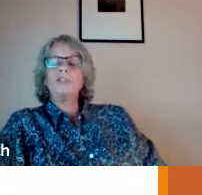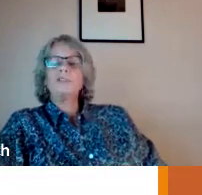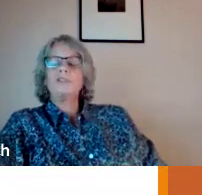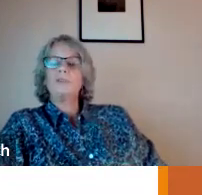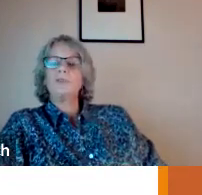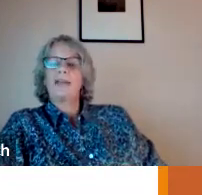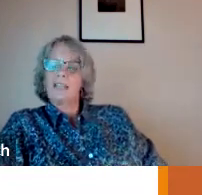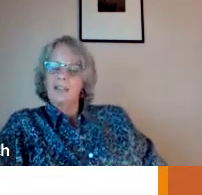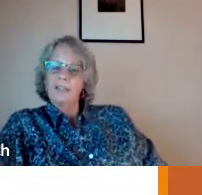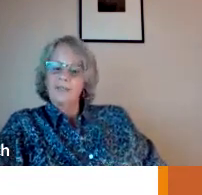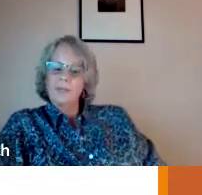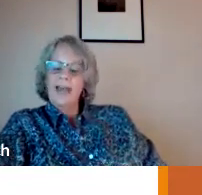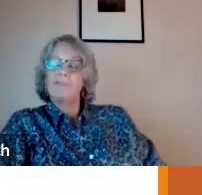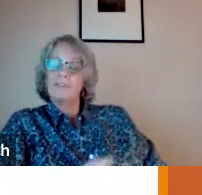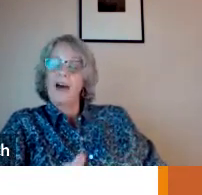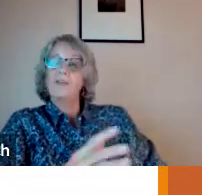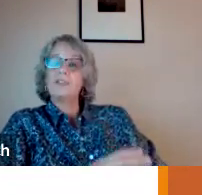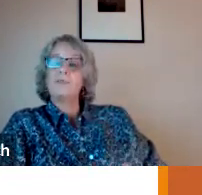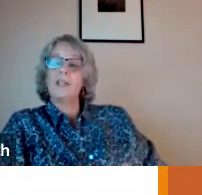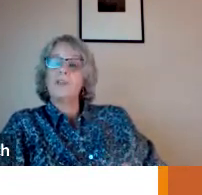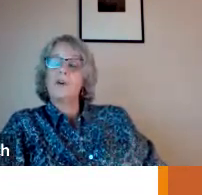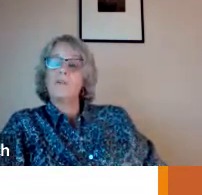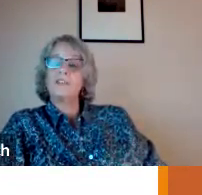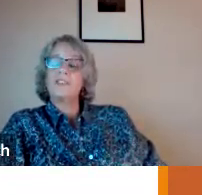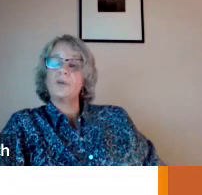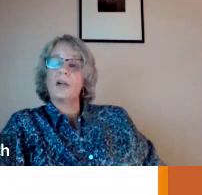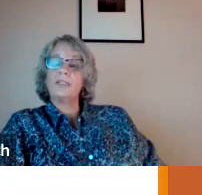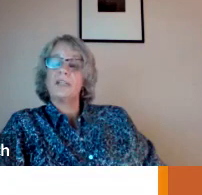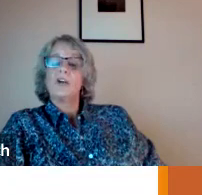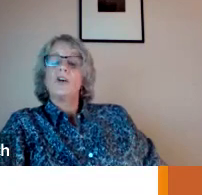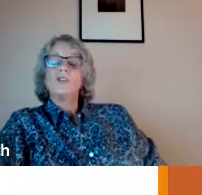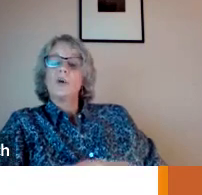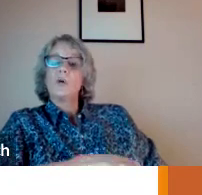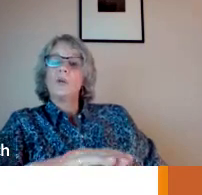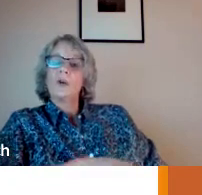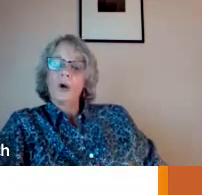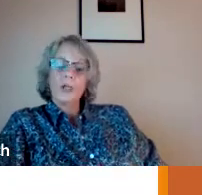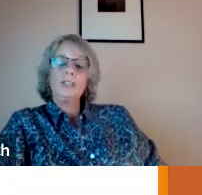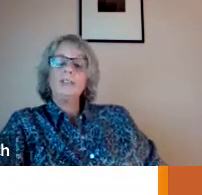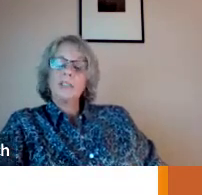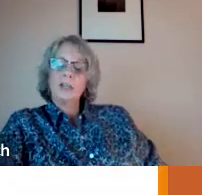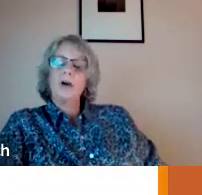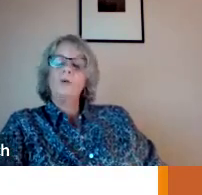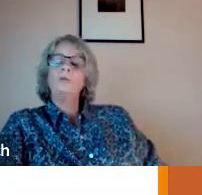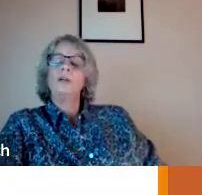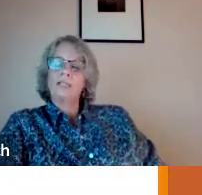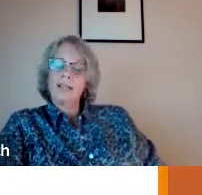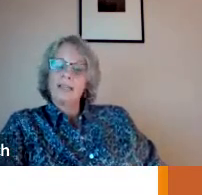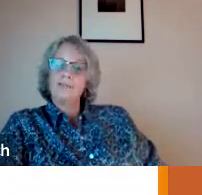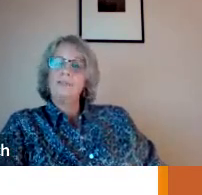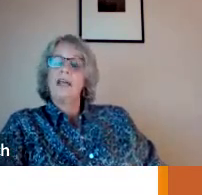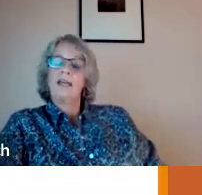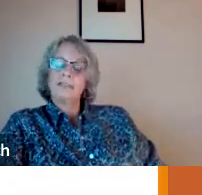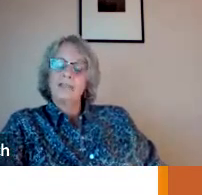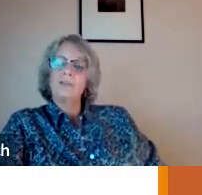want permission to advocate on David's behalf to file this complaint with the Office of Civil Rights. So the guardian did go